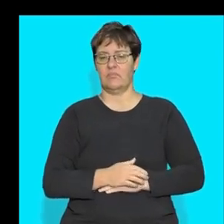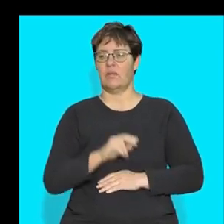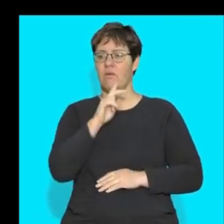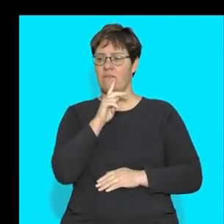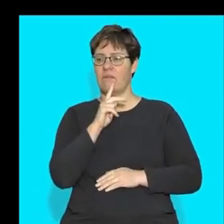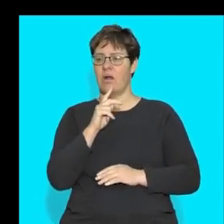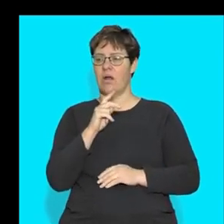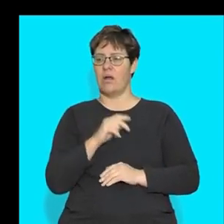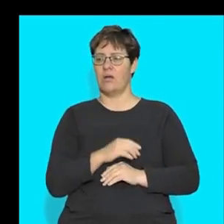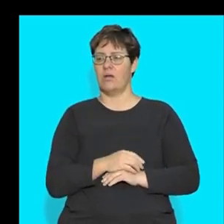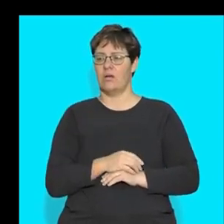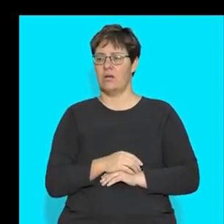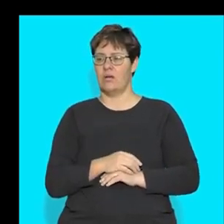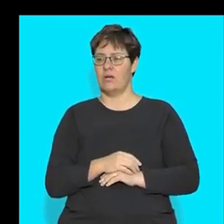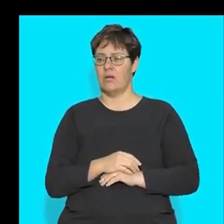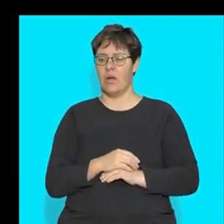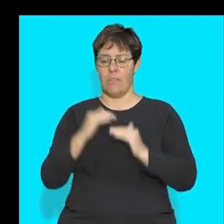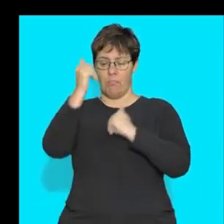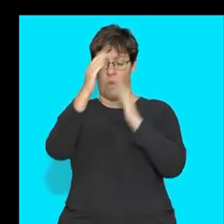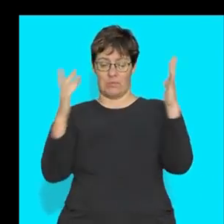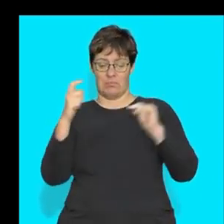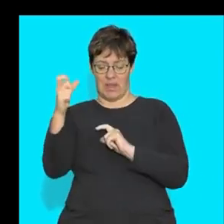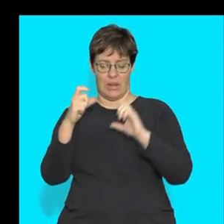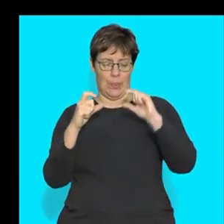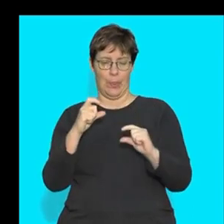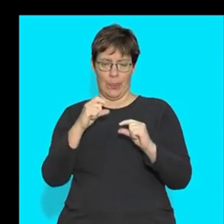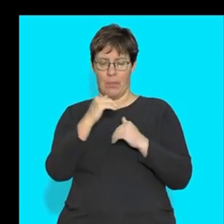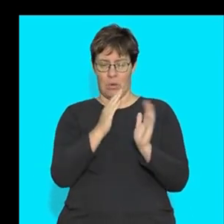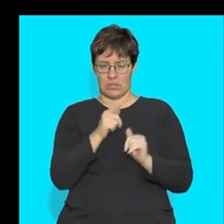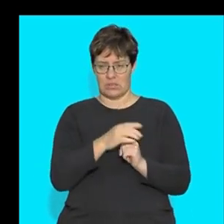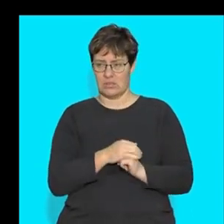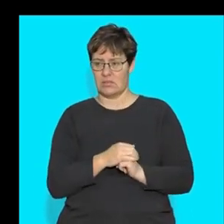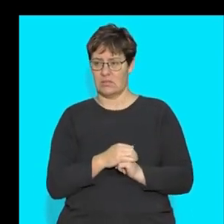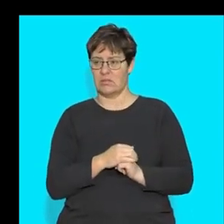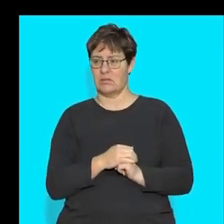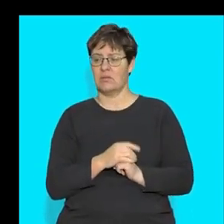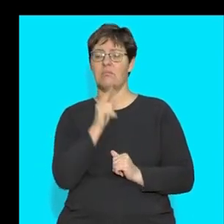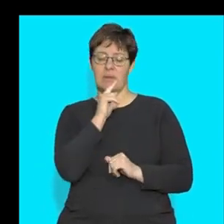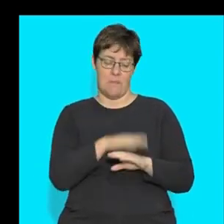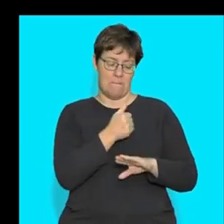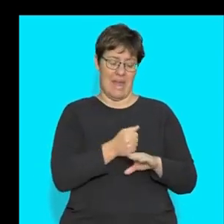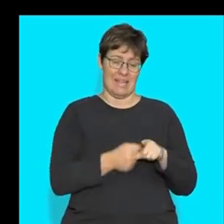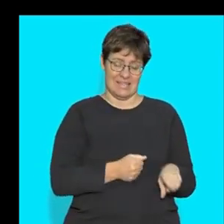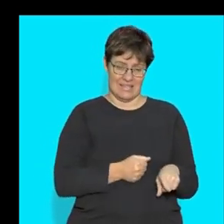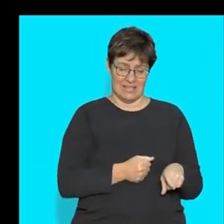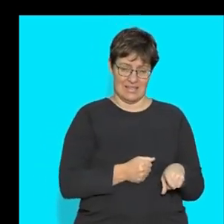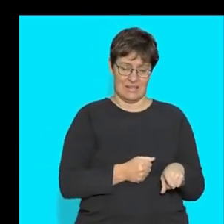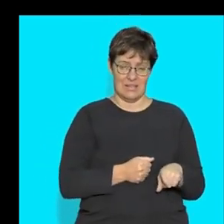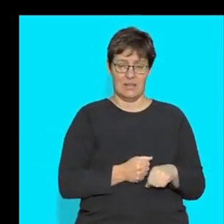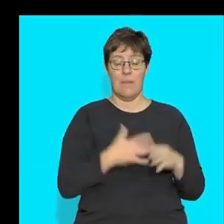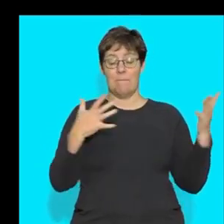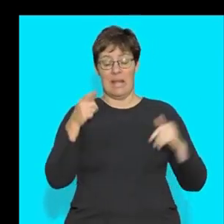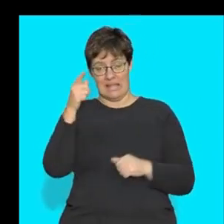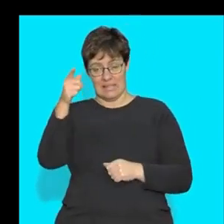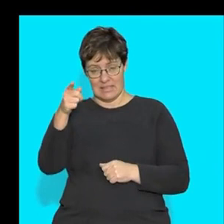2 boxes, a big box and a small box like that. In the small box, that's where the base goes. And then in the